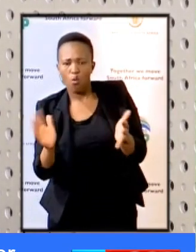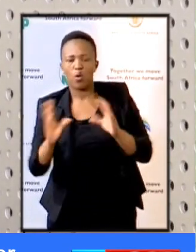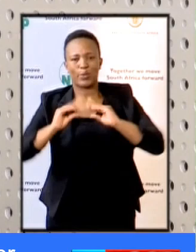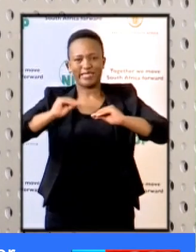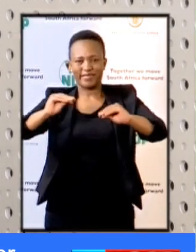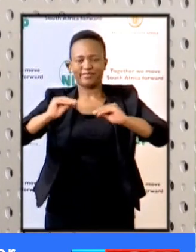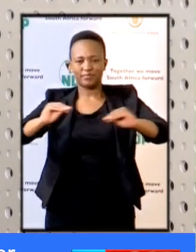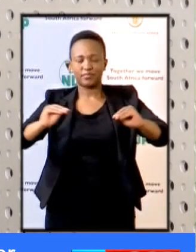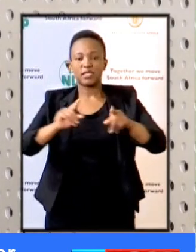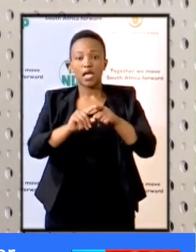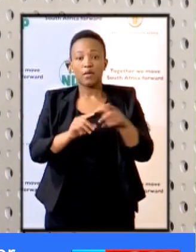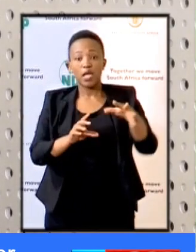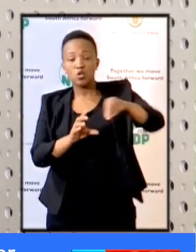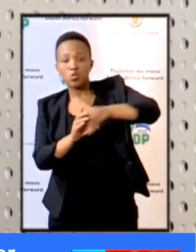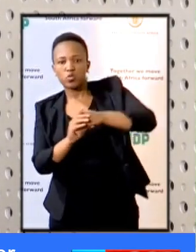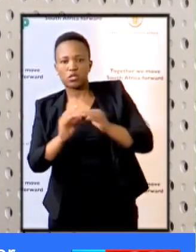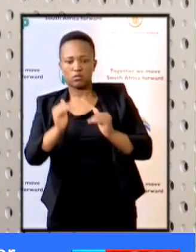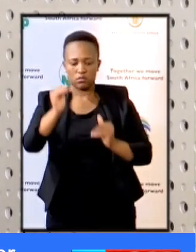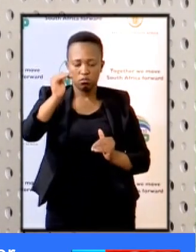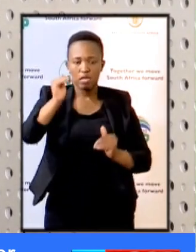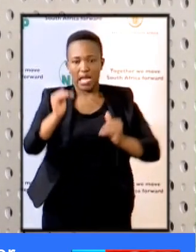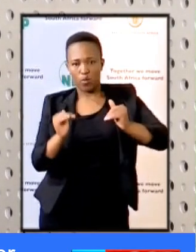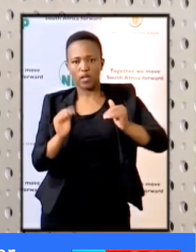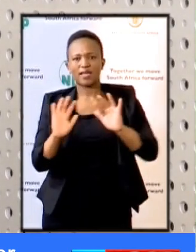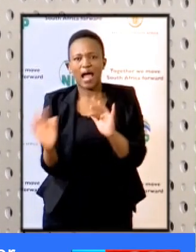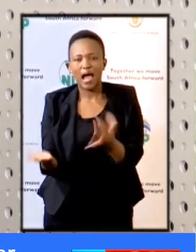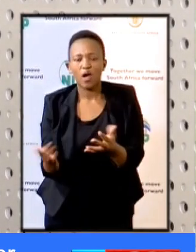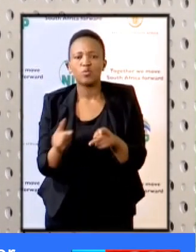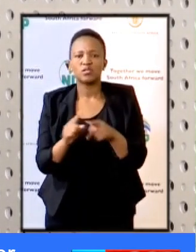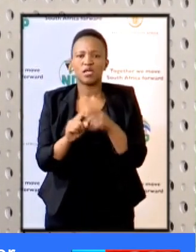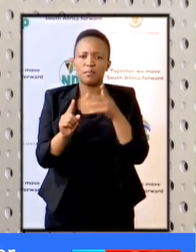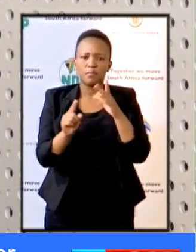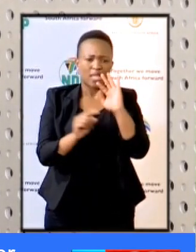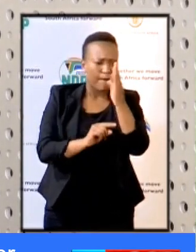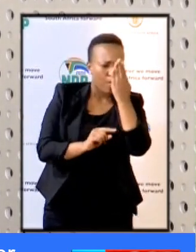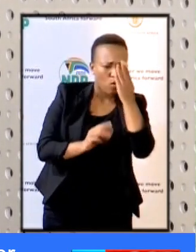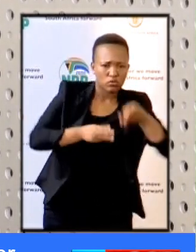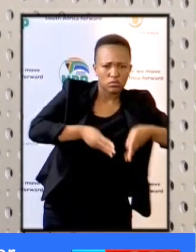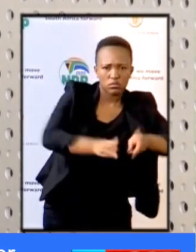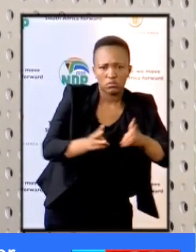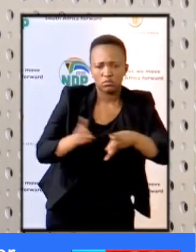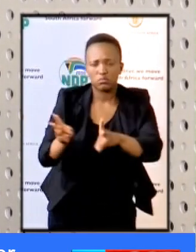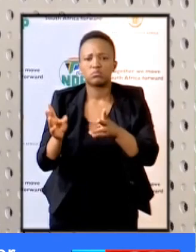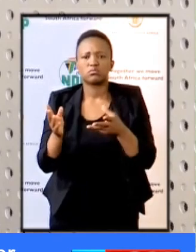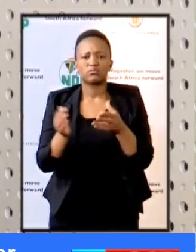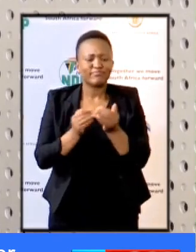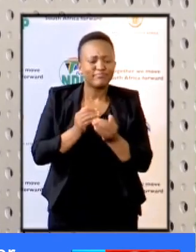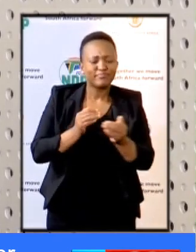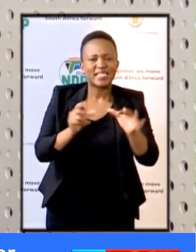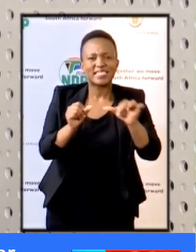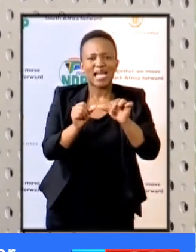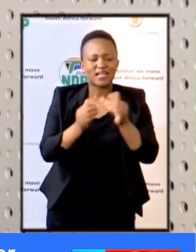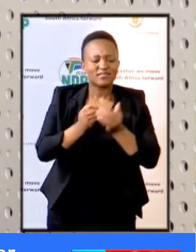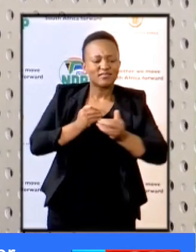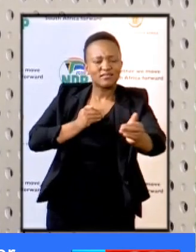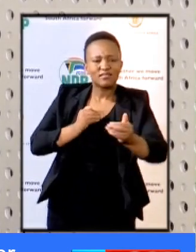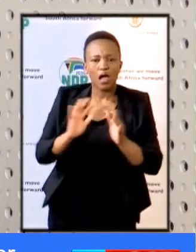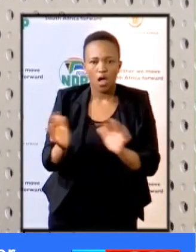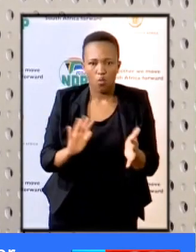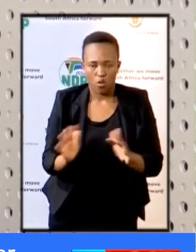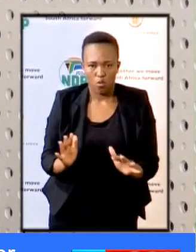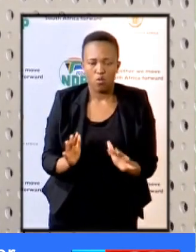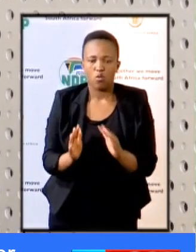and equality, on a targeted approach, on size and scope. And